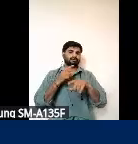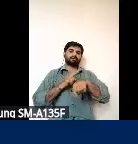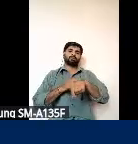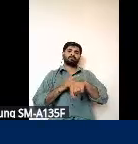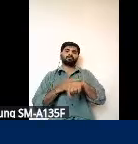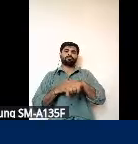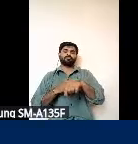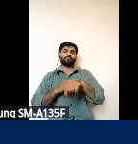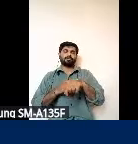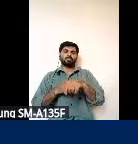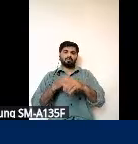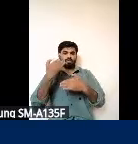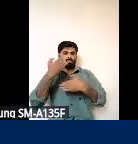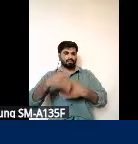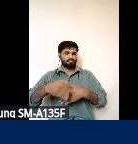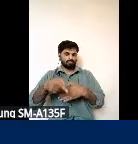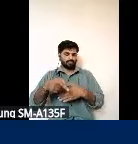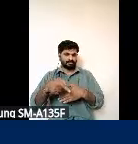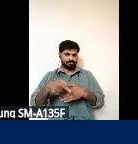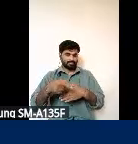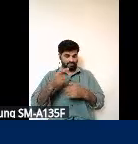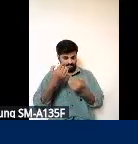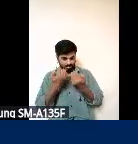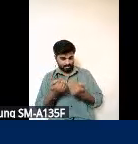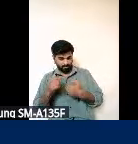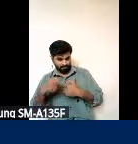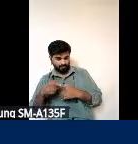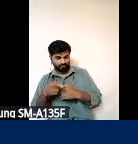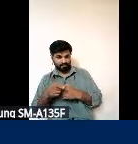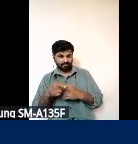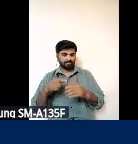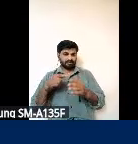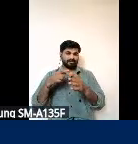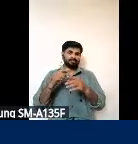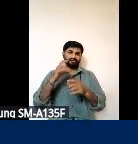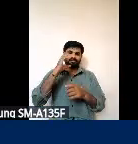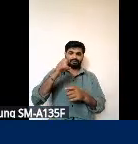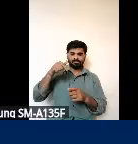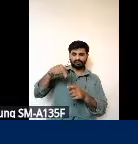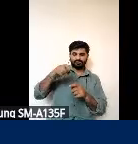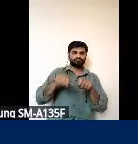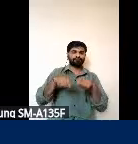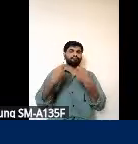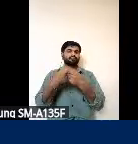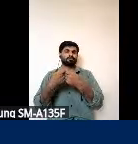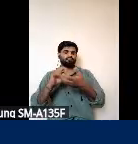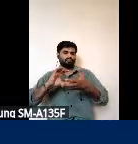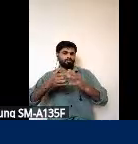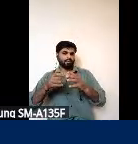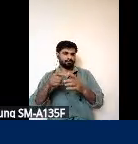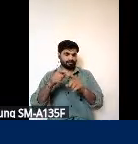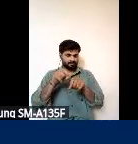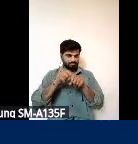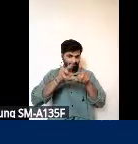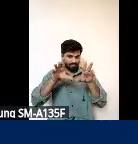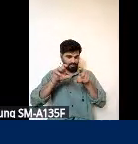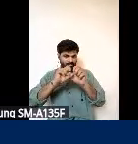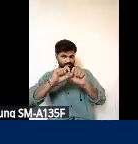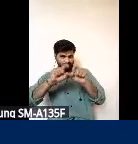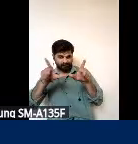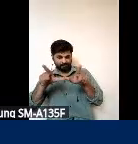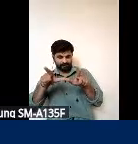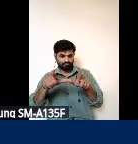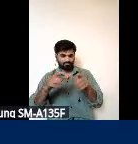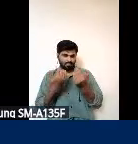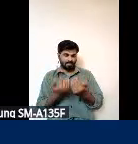now. So we knew that the census is going to be undertaken or some other notification is going to come up very soon,